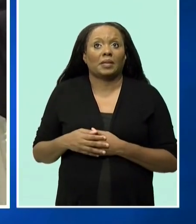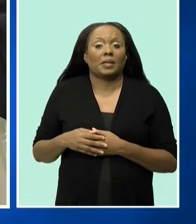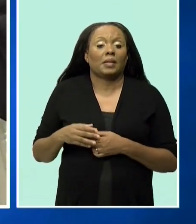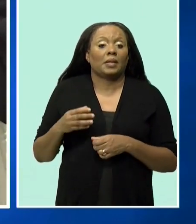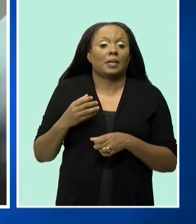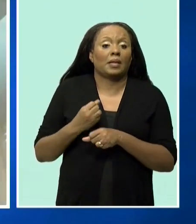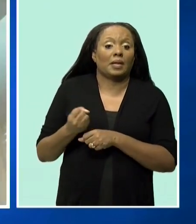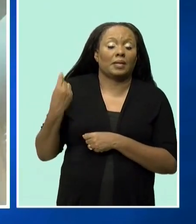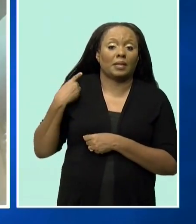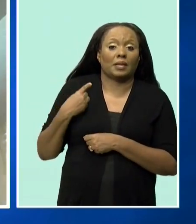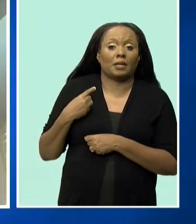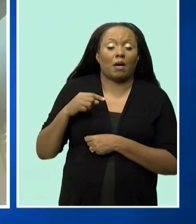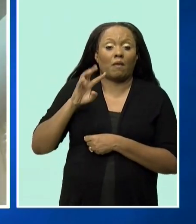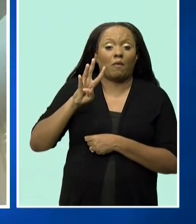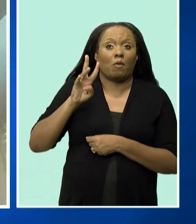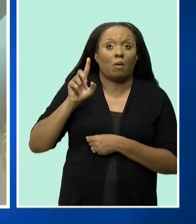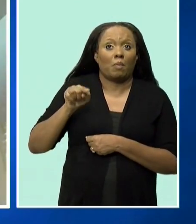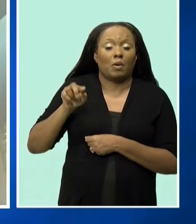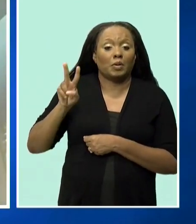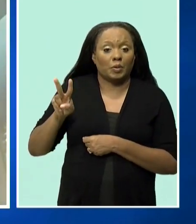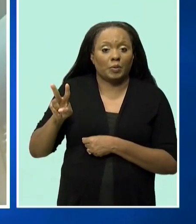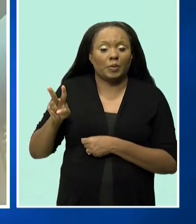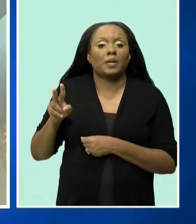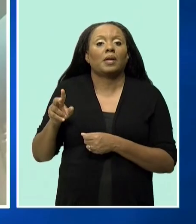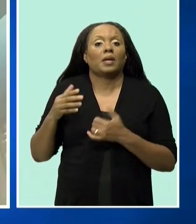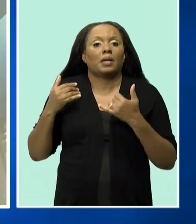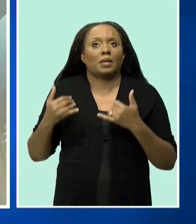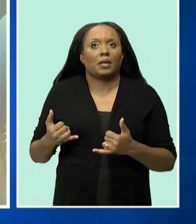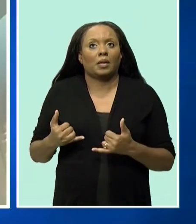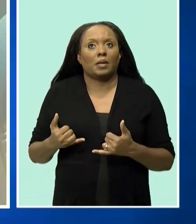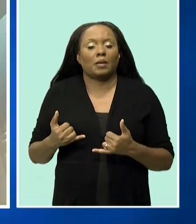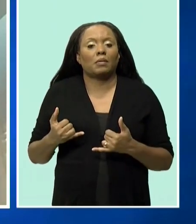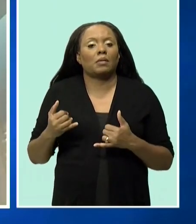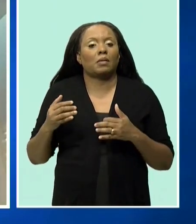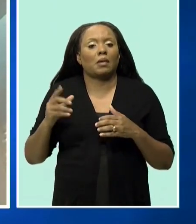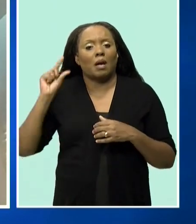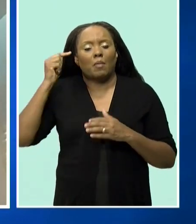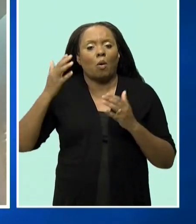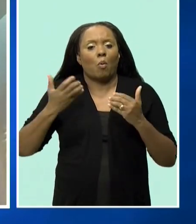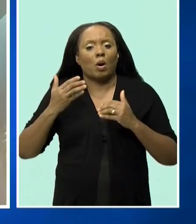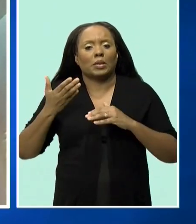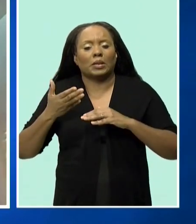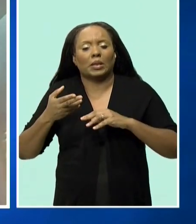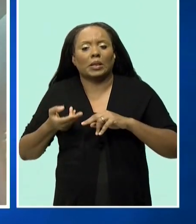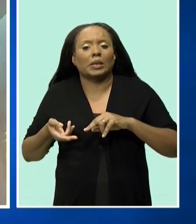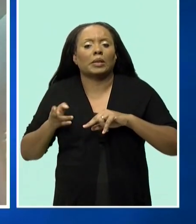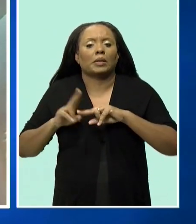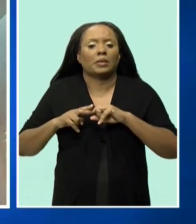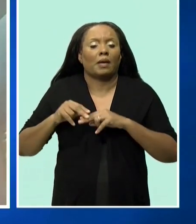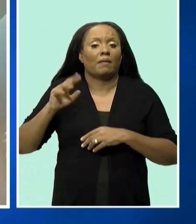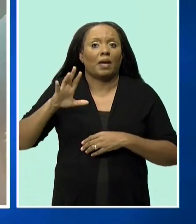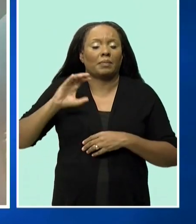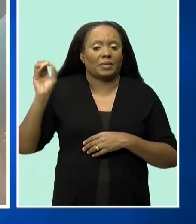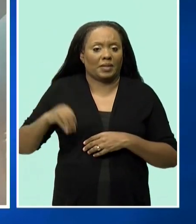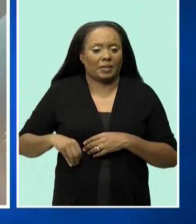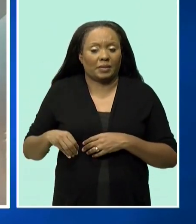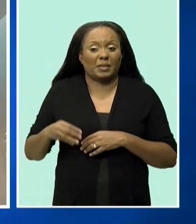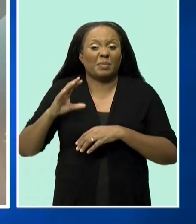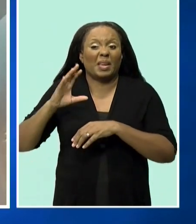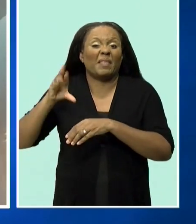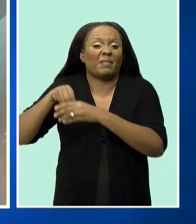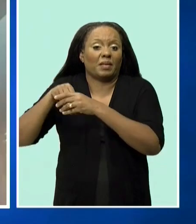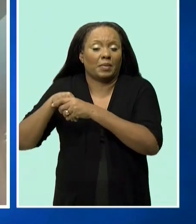back up to 4.2%. And the government intends to push it to get about 5%. With that level of government investment, and then we built